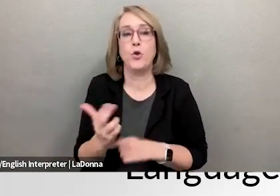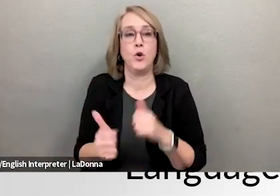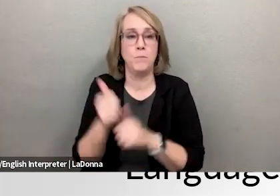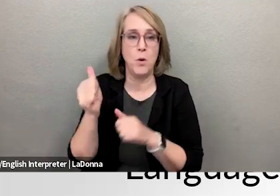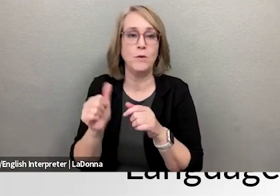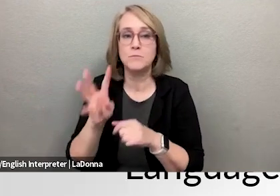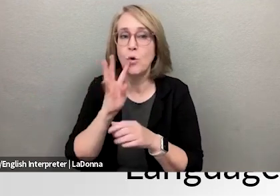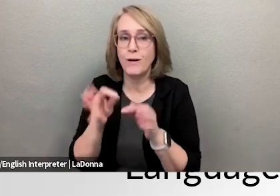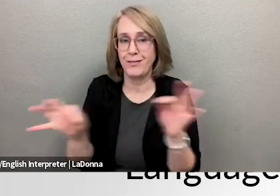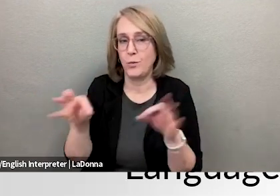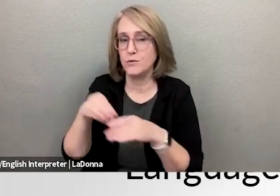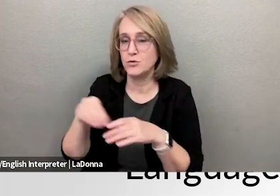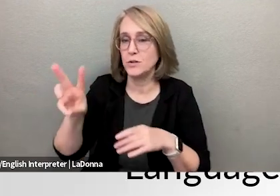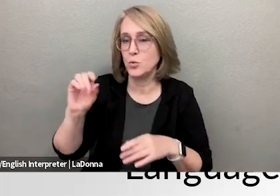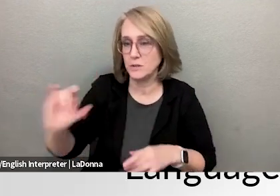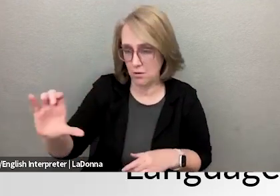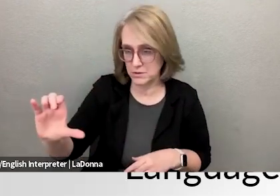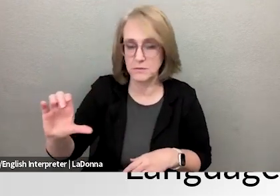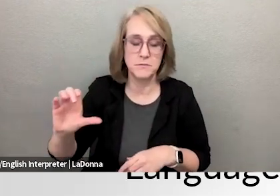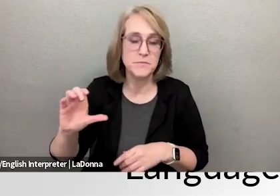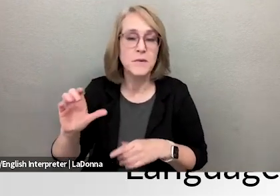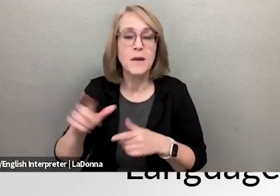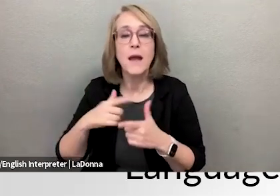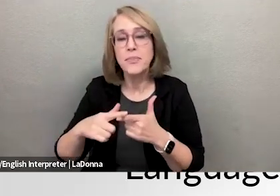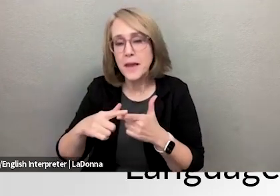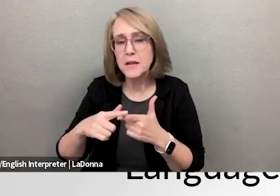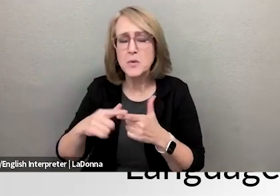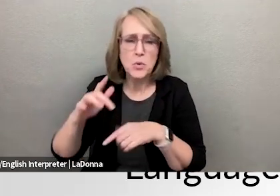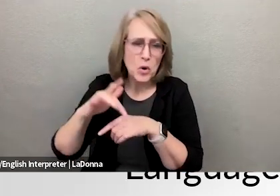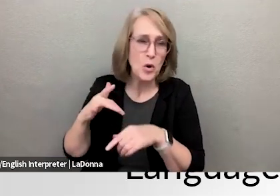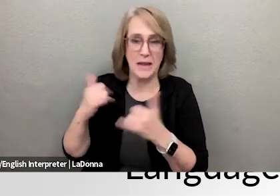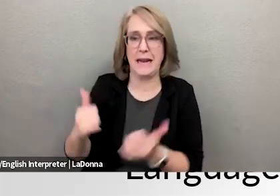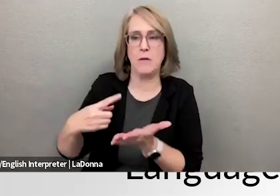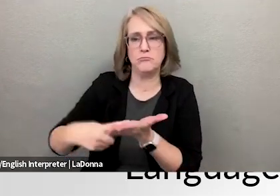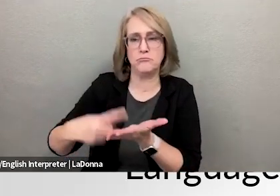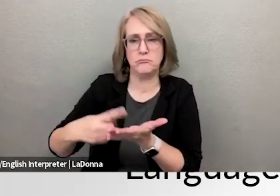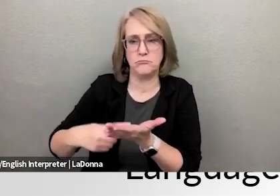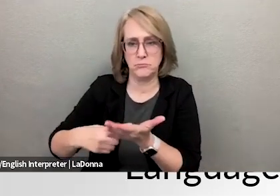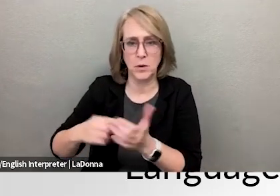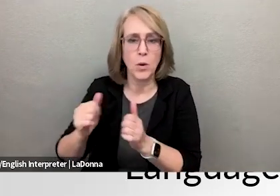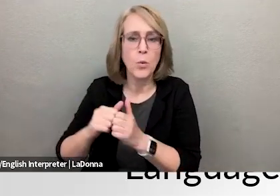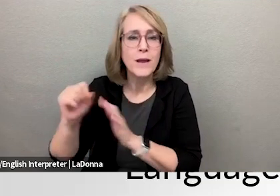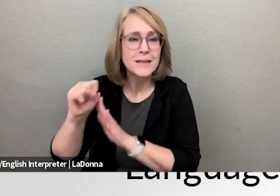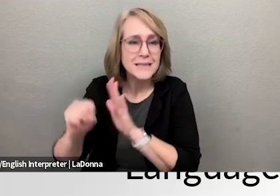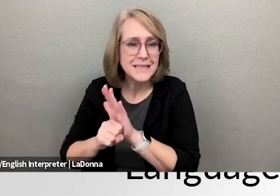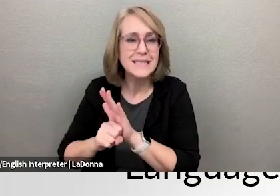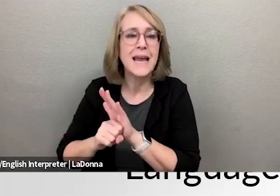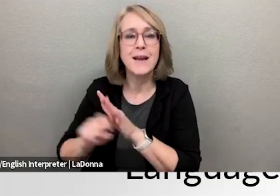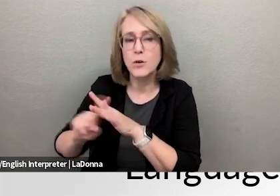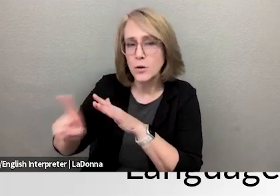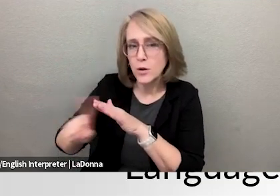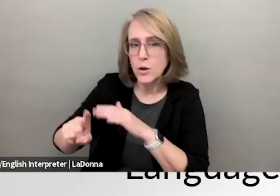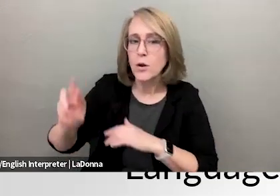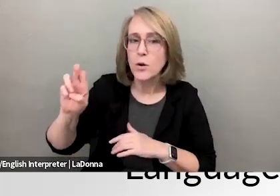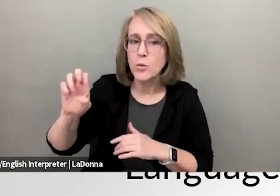in Wisconsin. And then we're early on in some exciting work with state refugee and resettlement